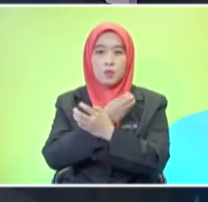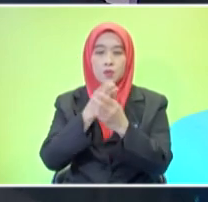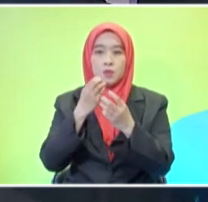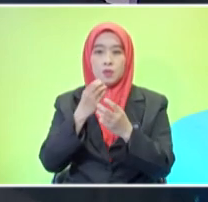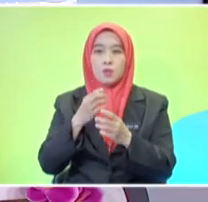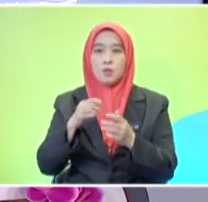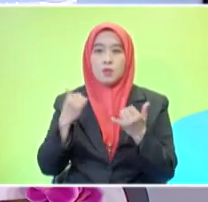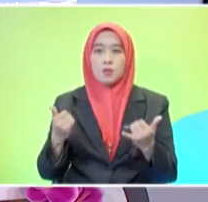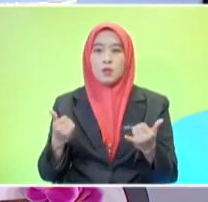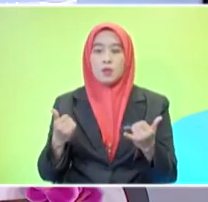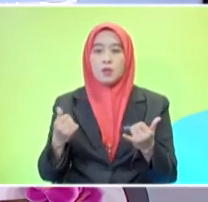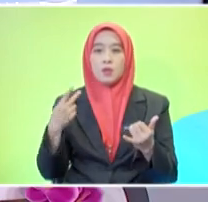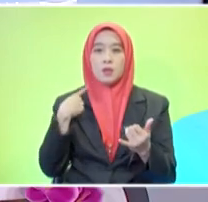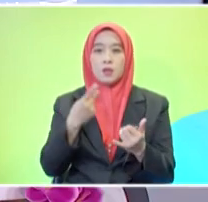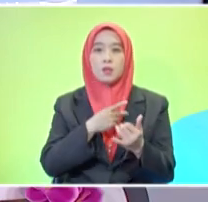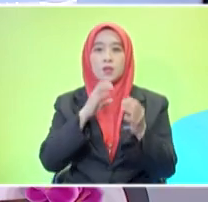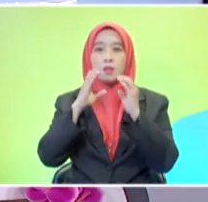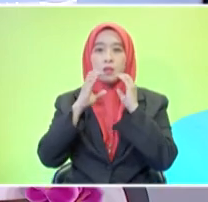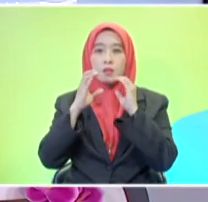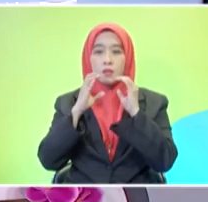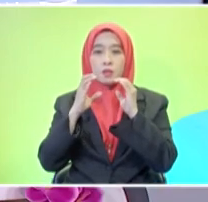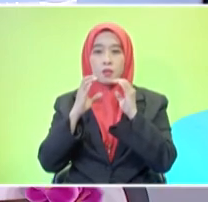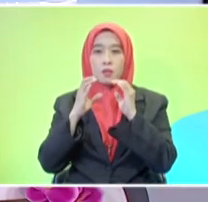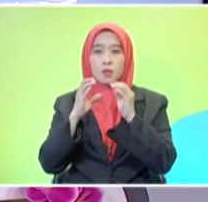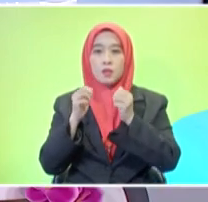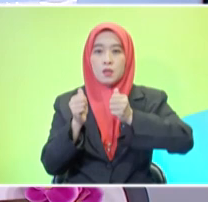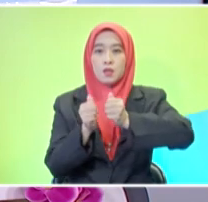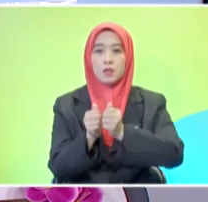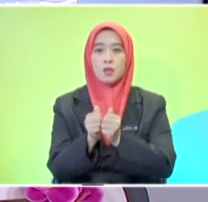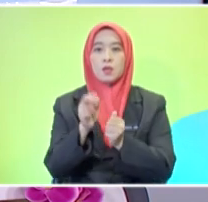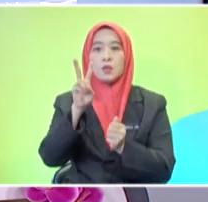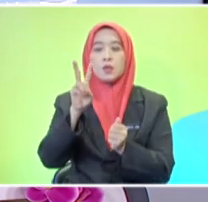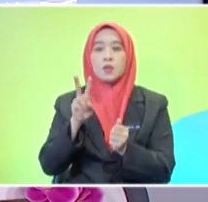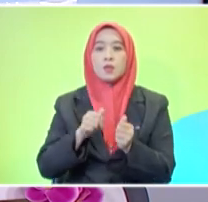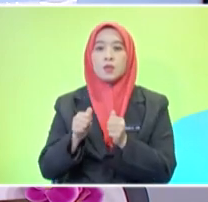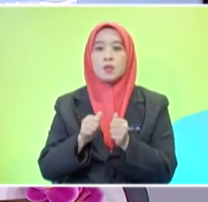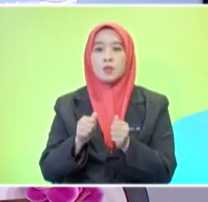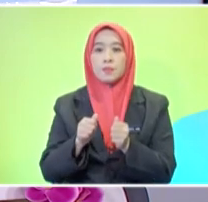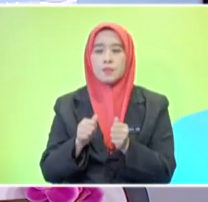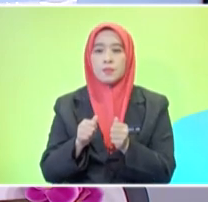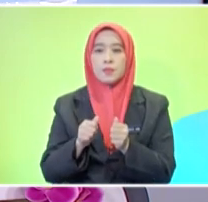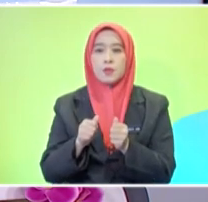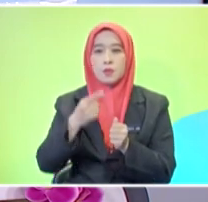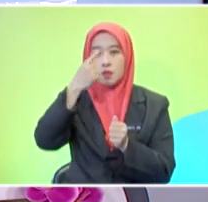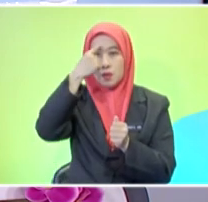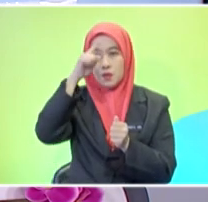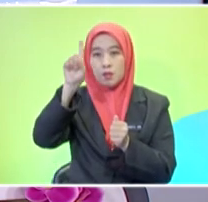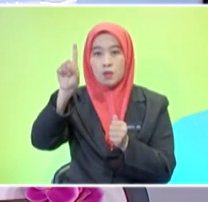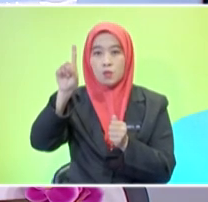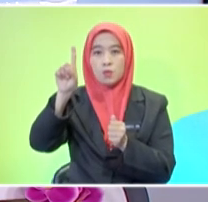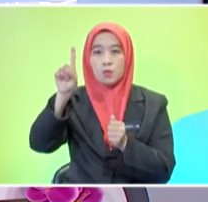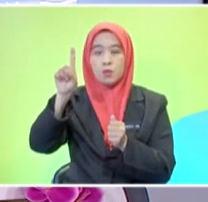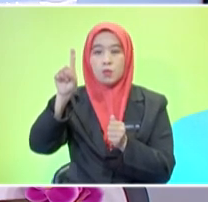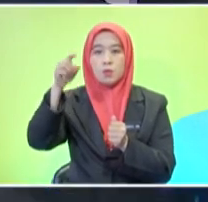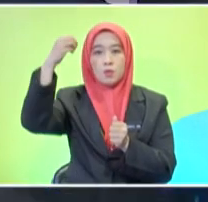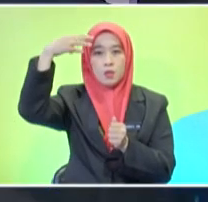for this segment, we are going to talk about the we are going to do 2 activities. Okay. One is about competition for sunlight among plants, and